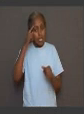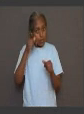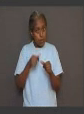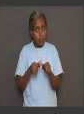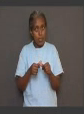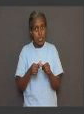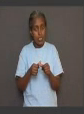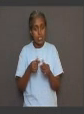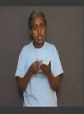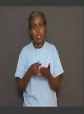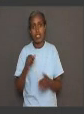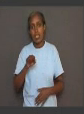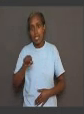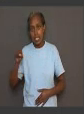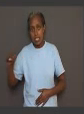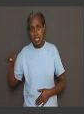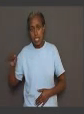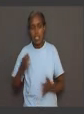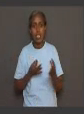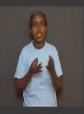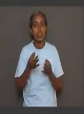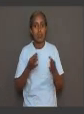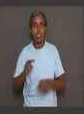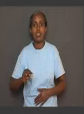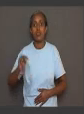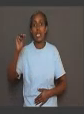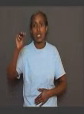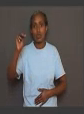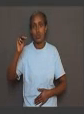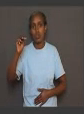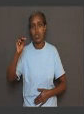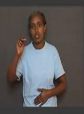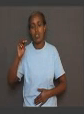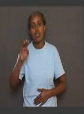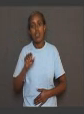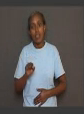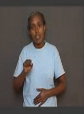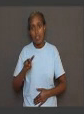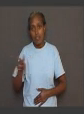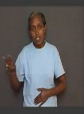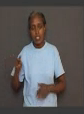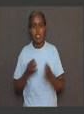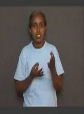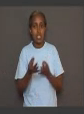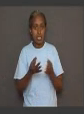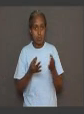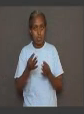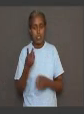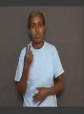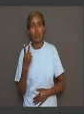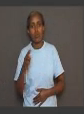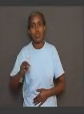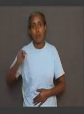Remember that a scalar expresses magnitude, while a vector expresses